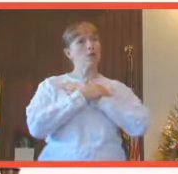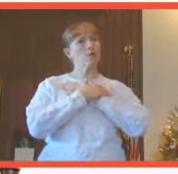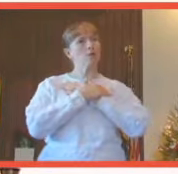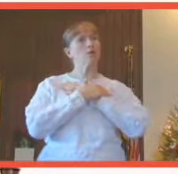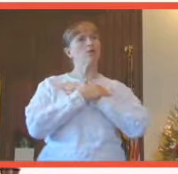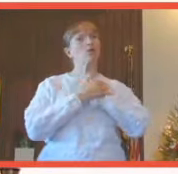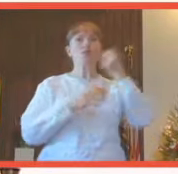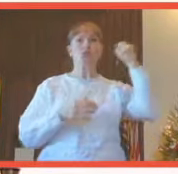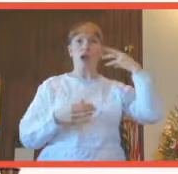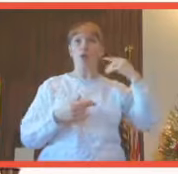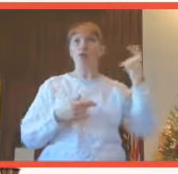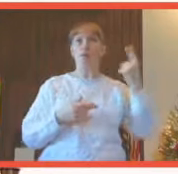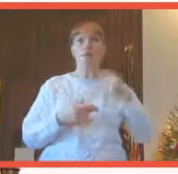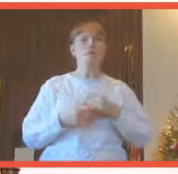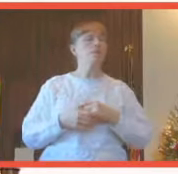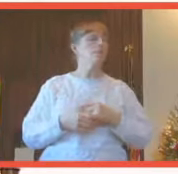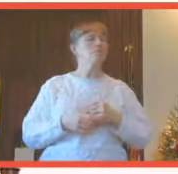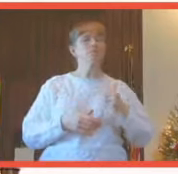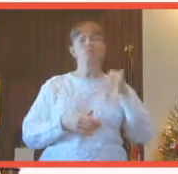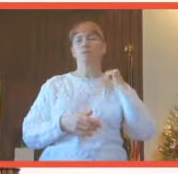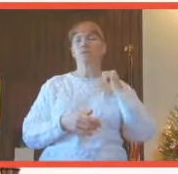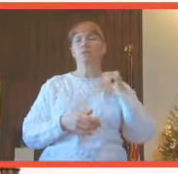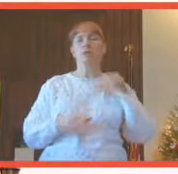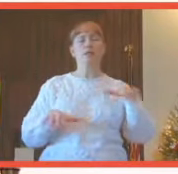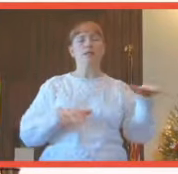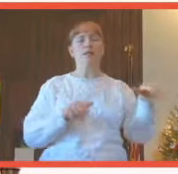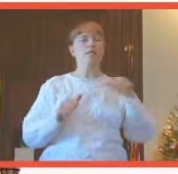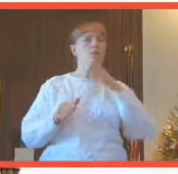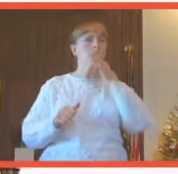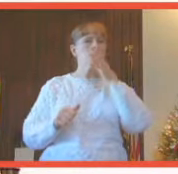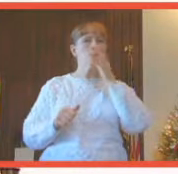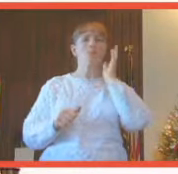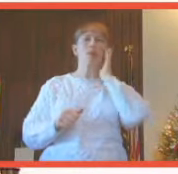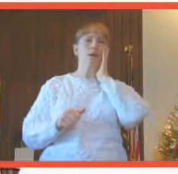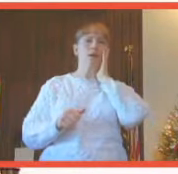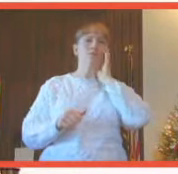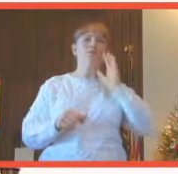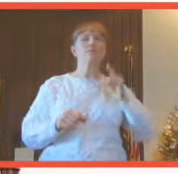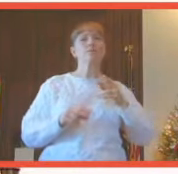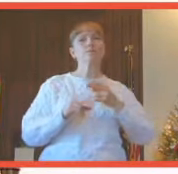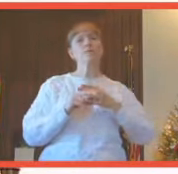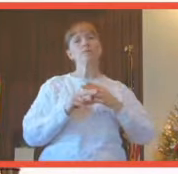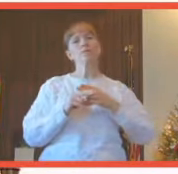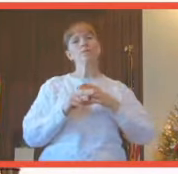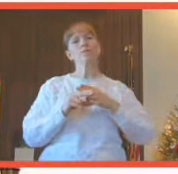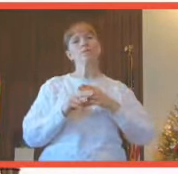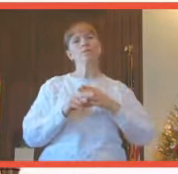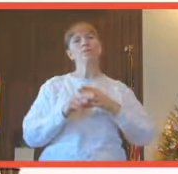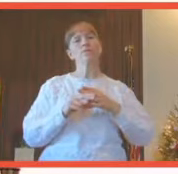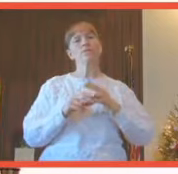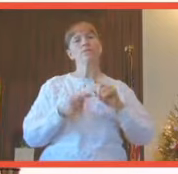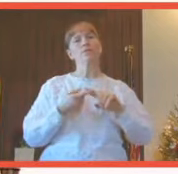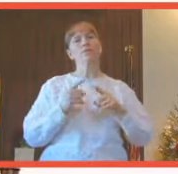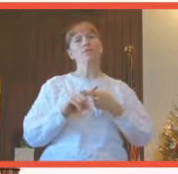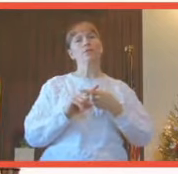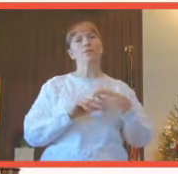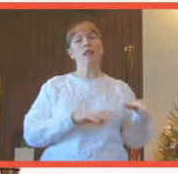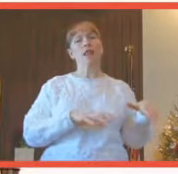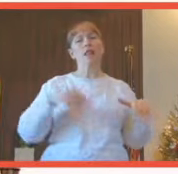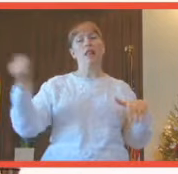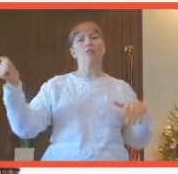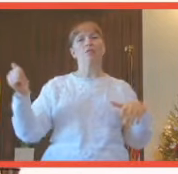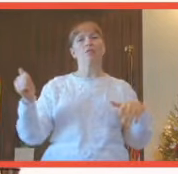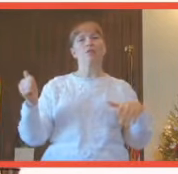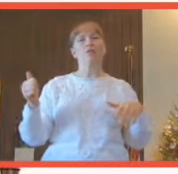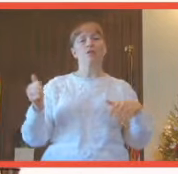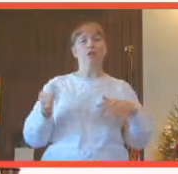rest, you need to go take a shower. She wouldn't leave her mother's bedside. And pretty soon, her friends all left, and